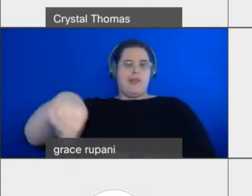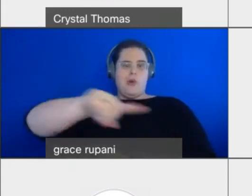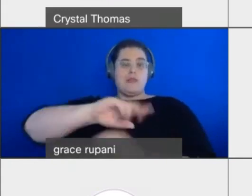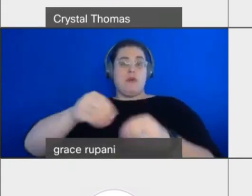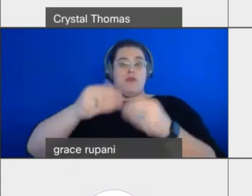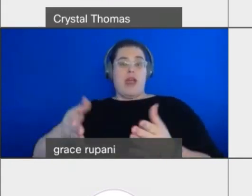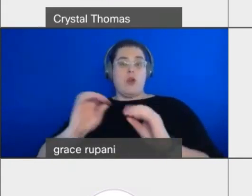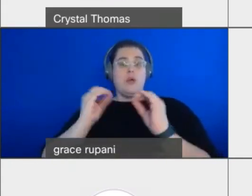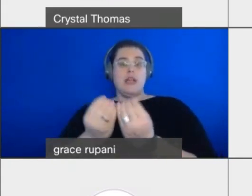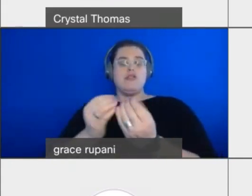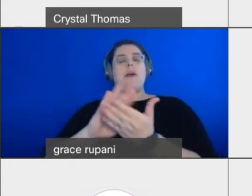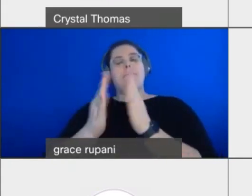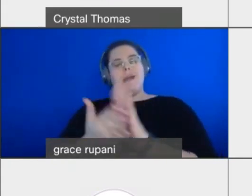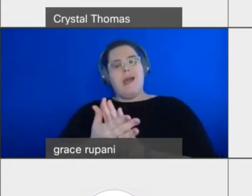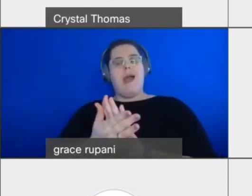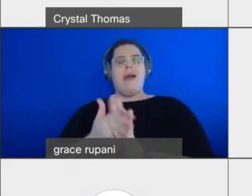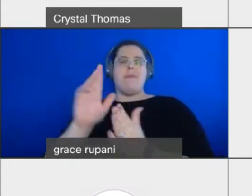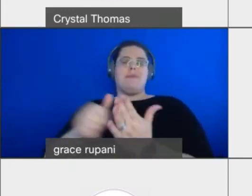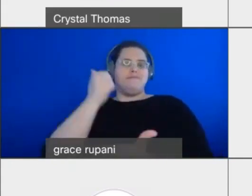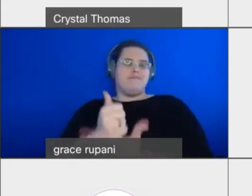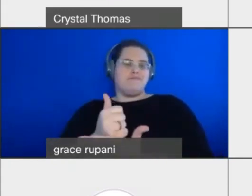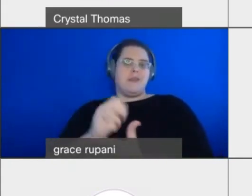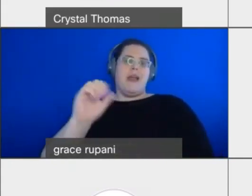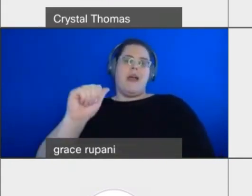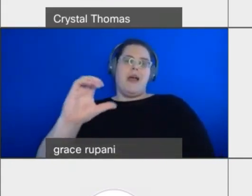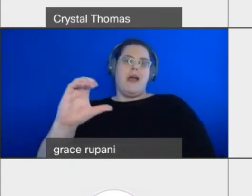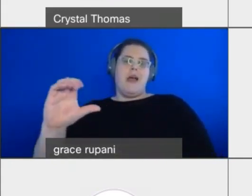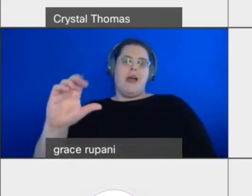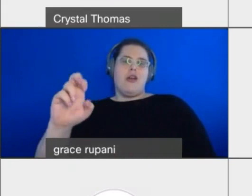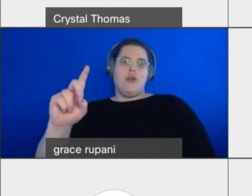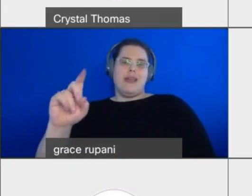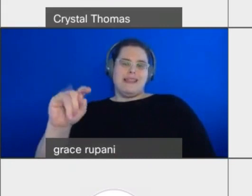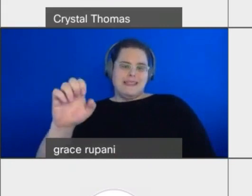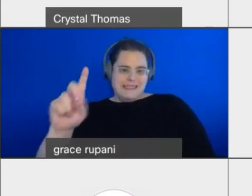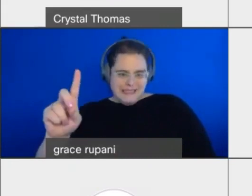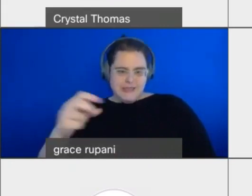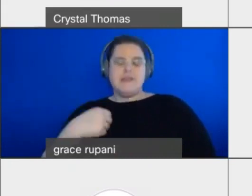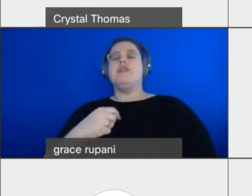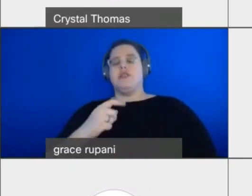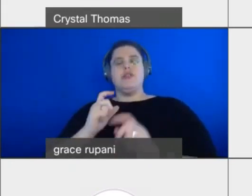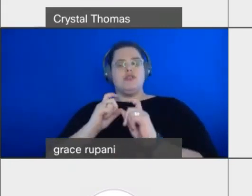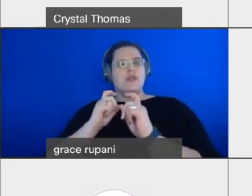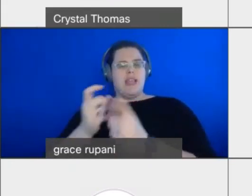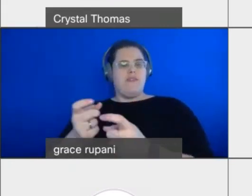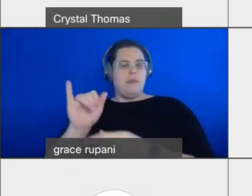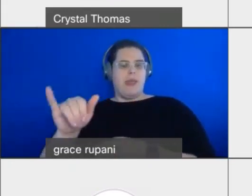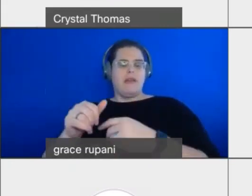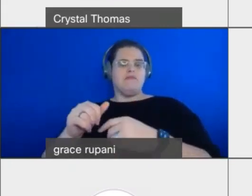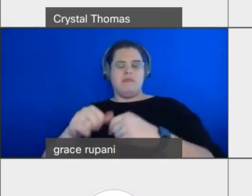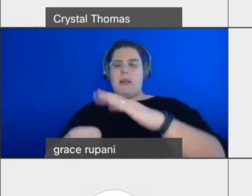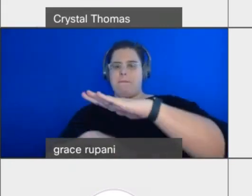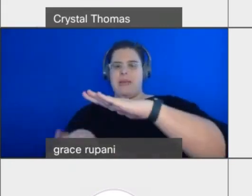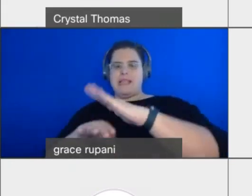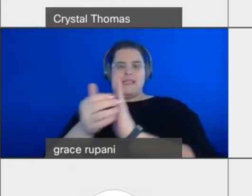First accredited provider, really giving them the fundamental skills for implementation and planning around